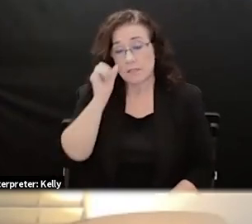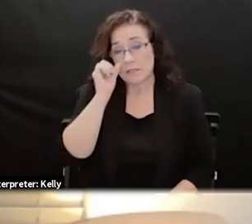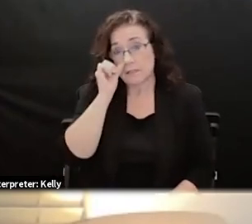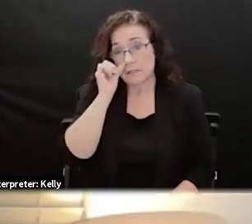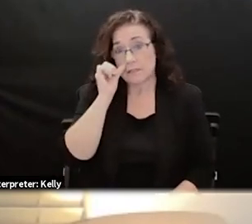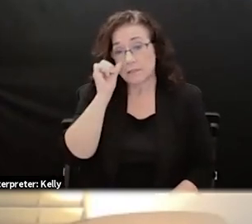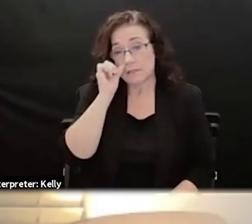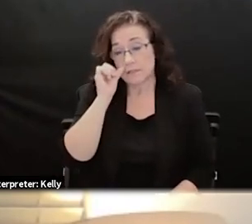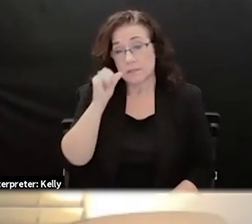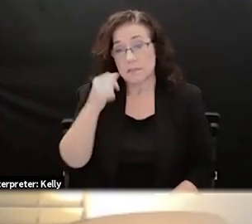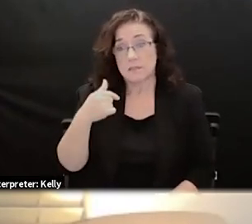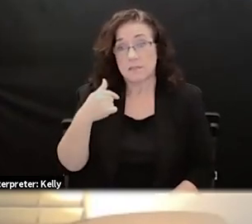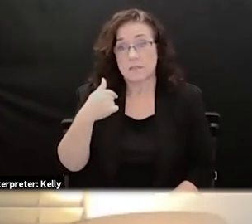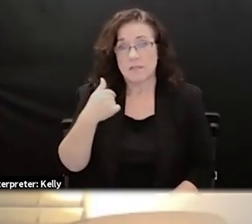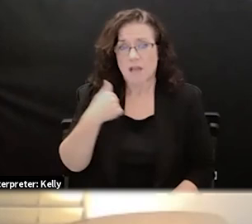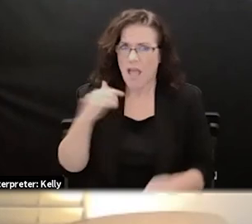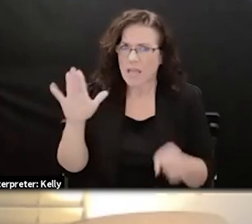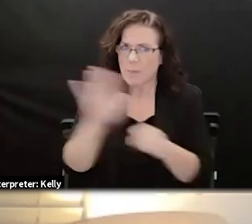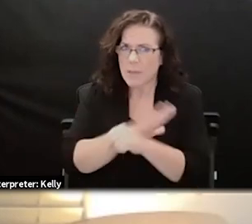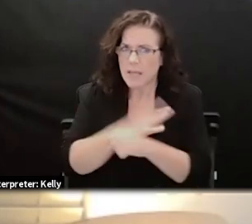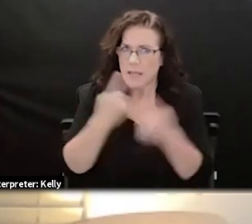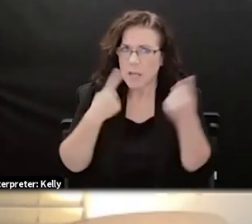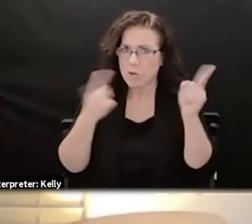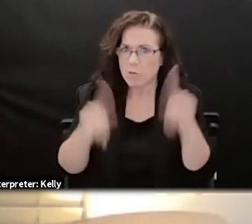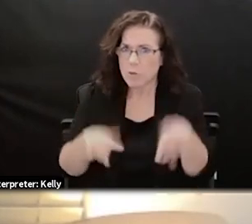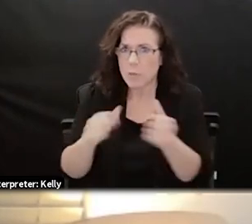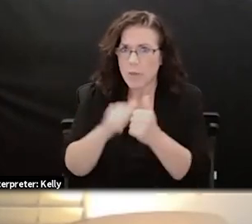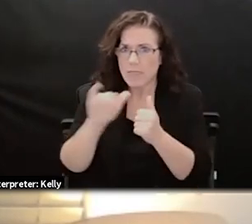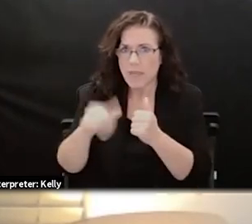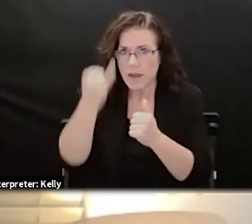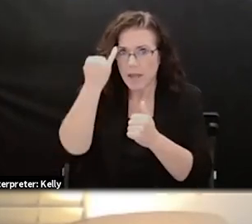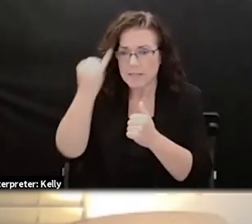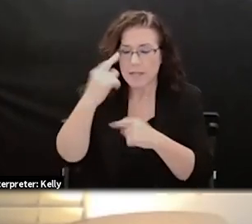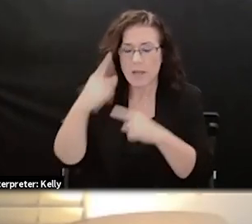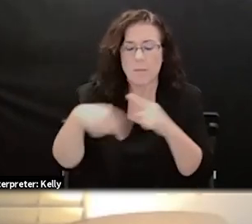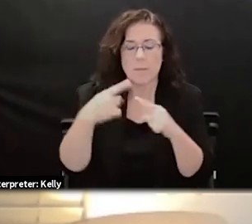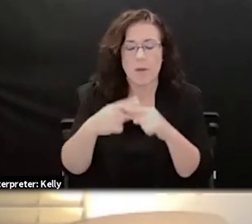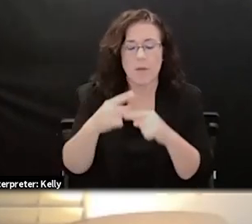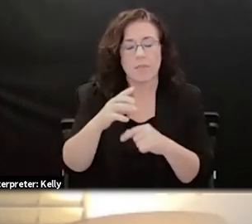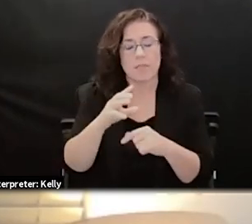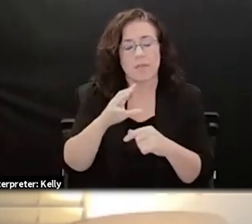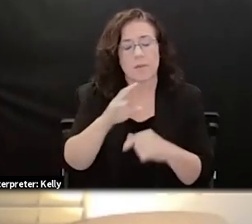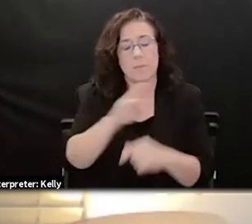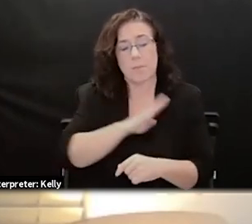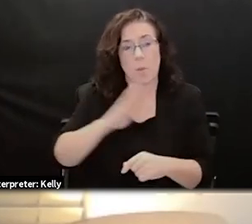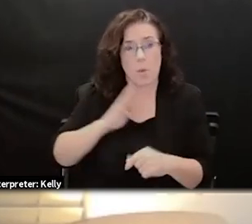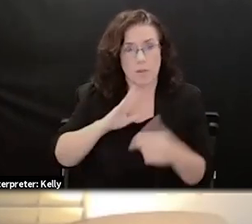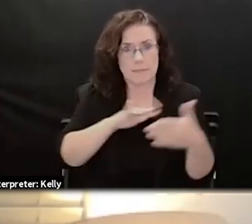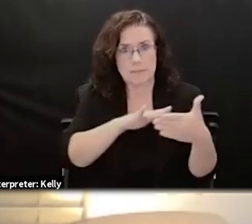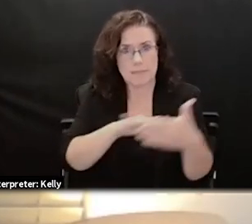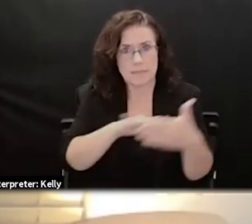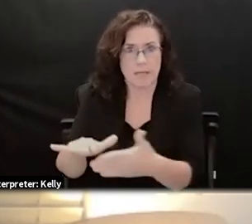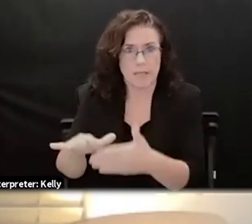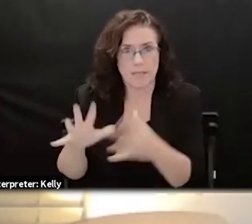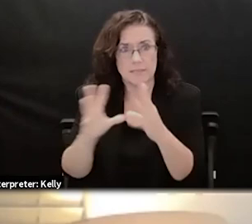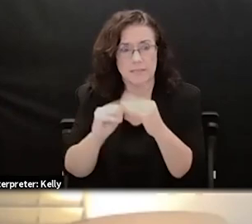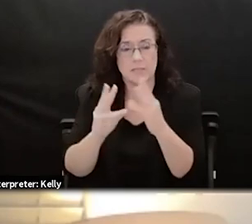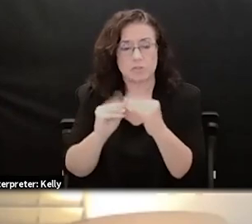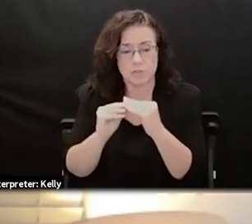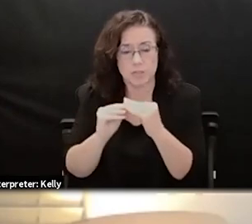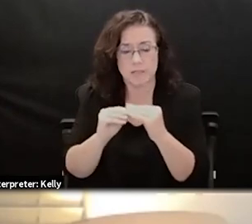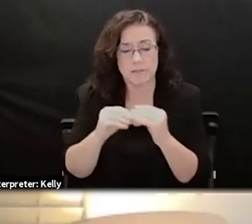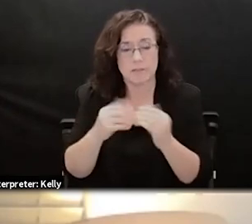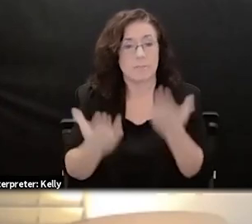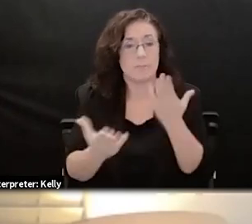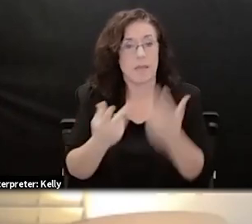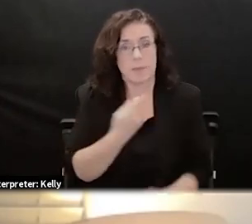i totally agree with this idea about the board study session and miss maldonado i'm wondering if you and i can also talk a little